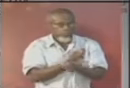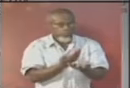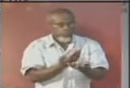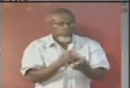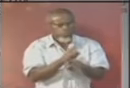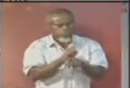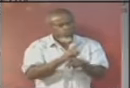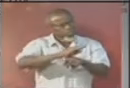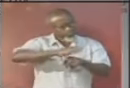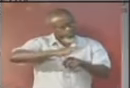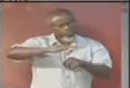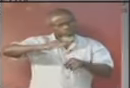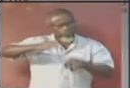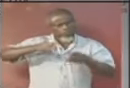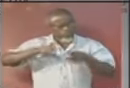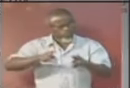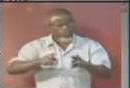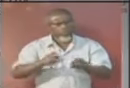point.